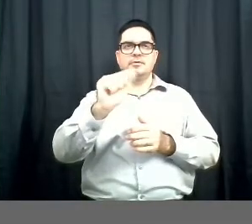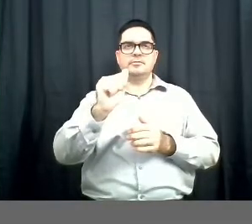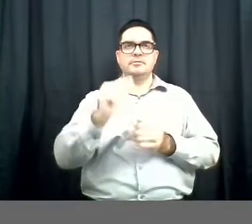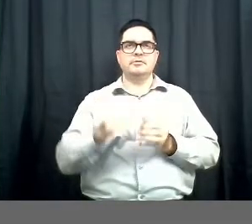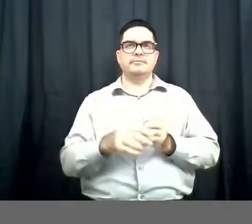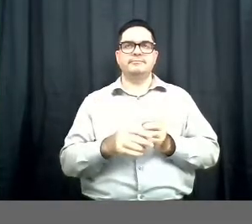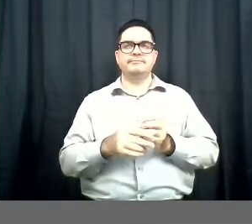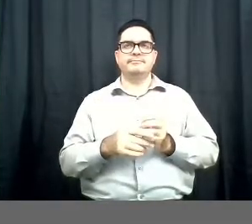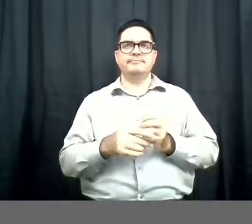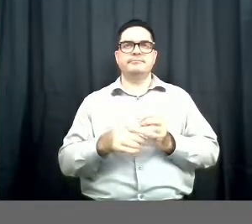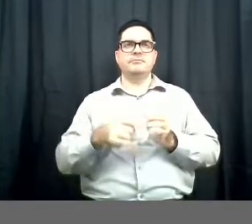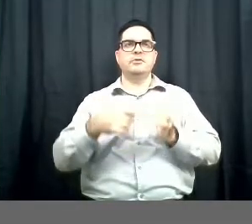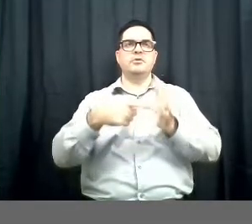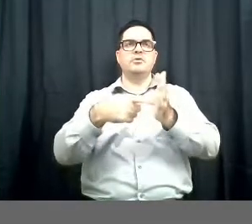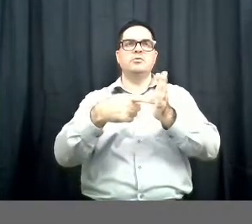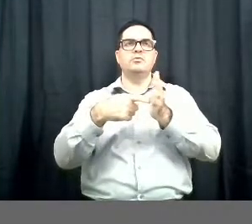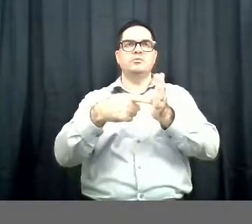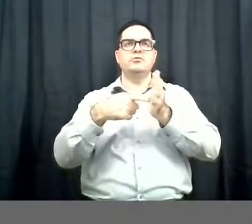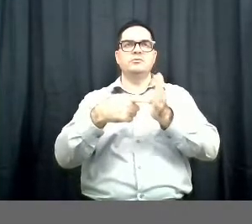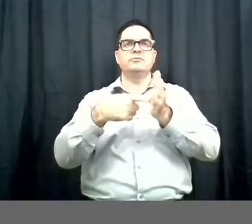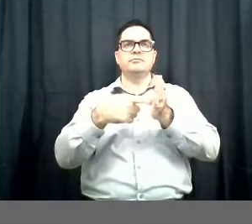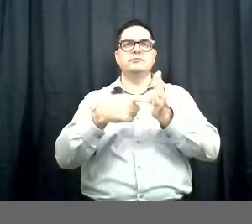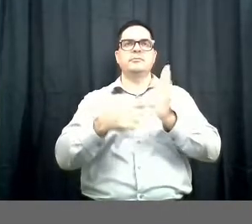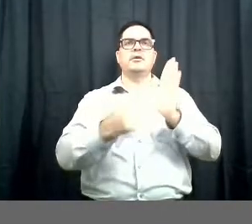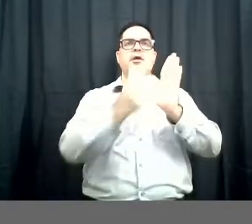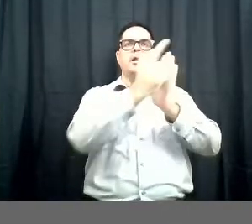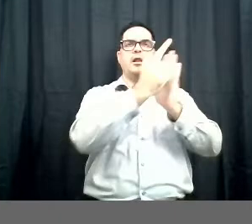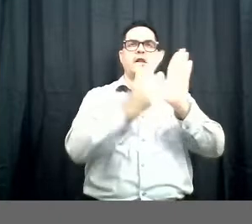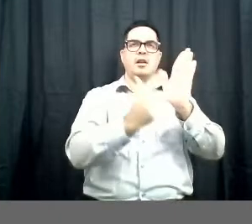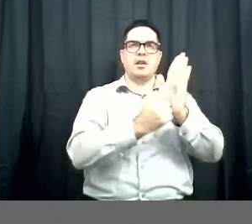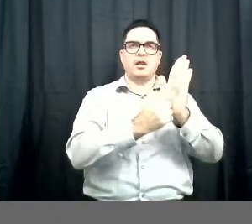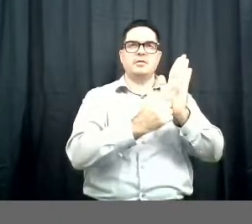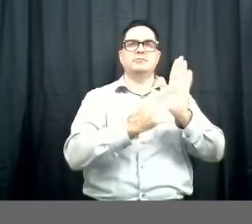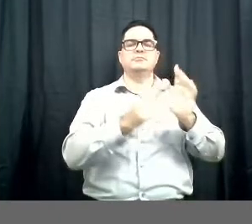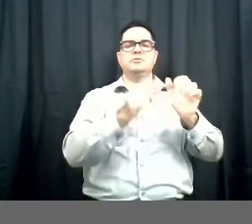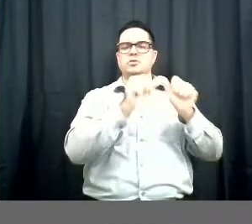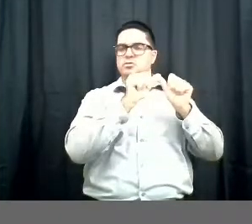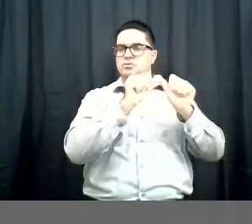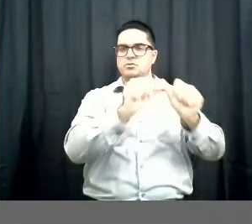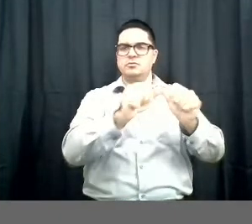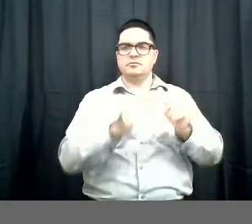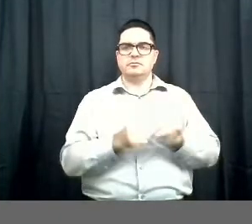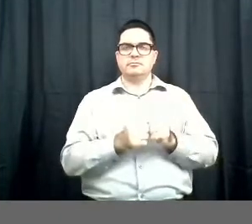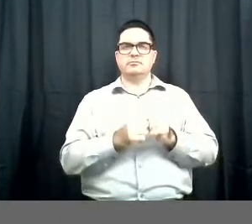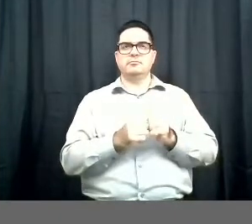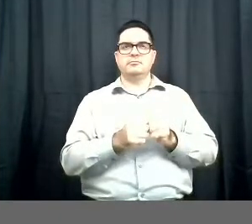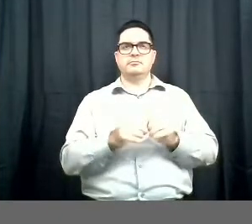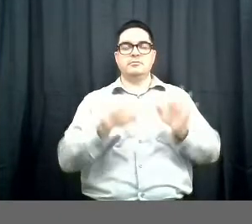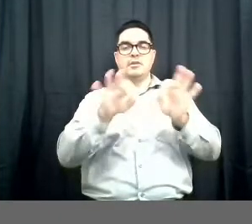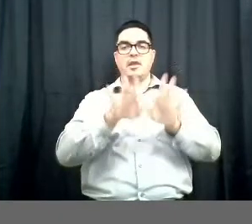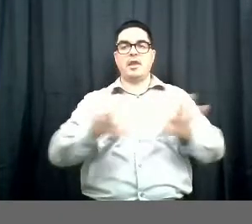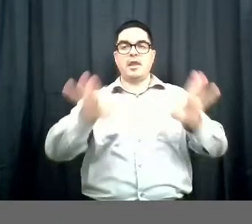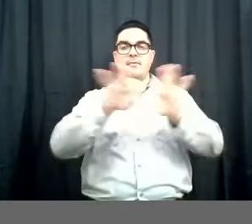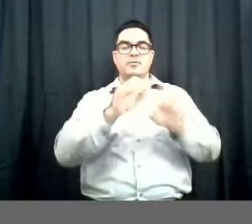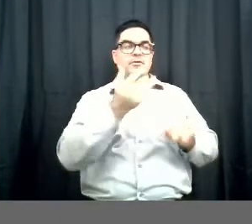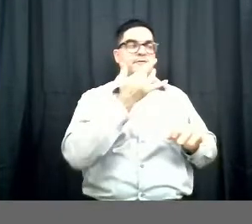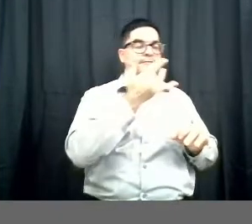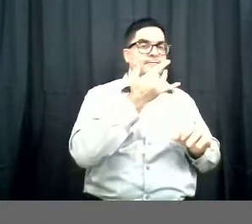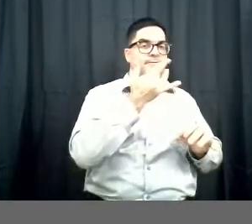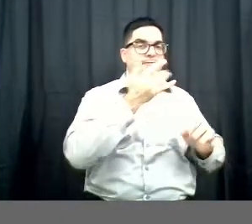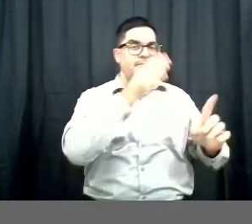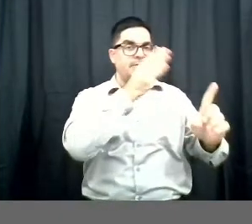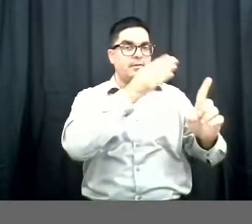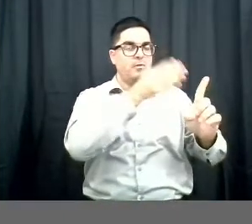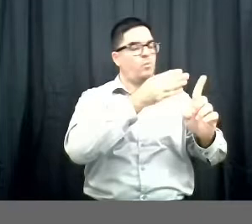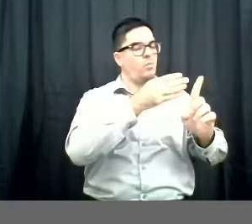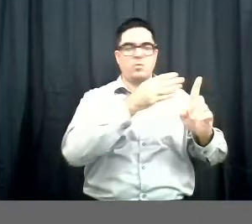significantly inconsistent with the fiscal plan. Maintaining cost neutrality is paramount to achieving the surpluses required in the fiscal plans, the